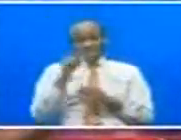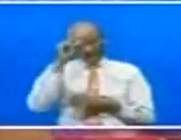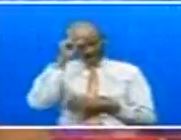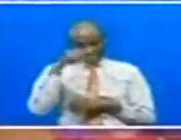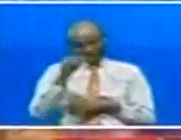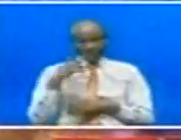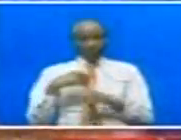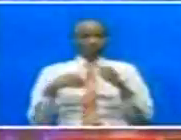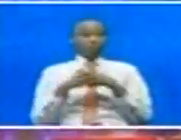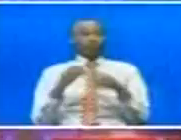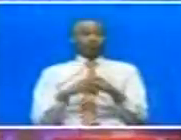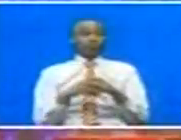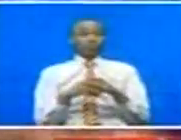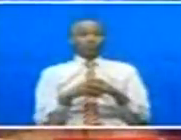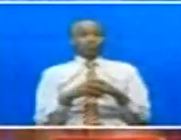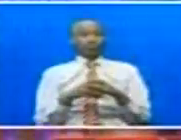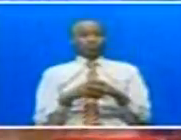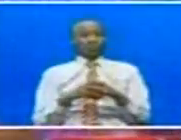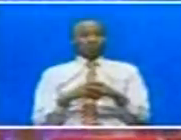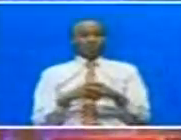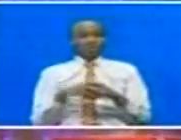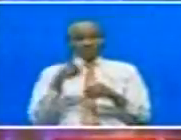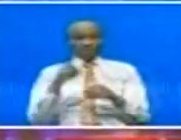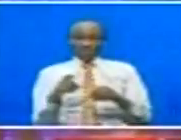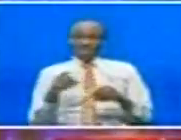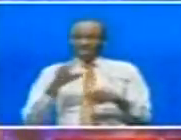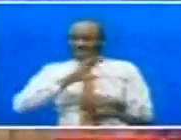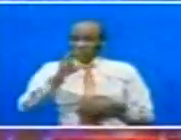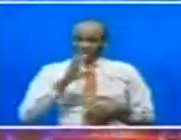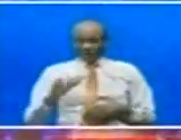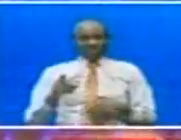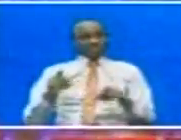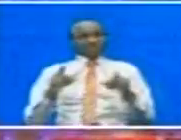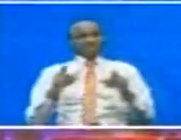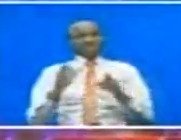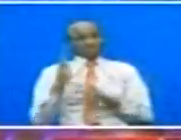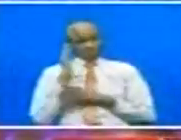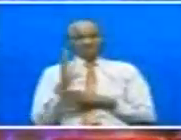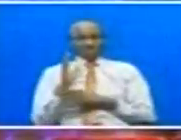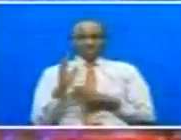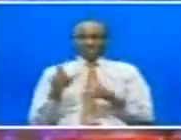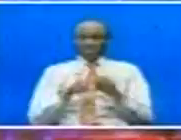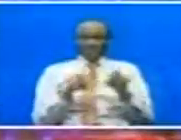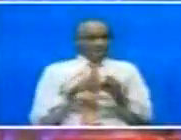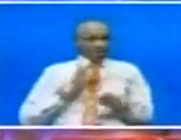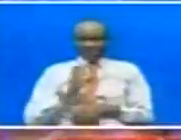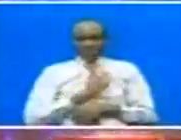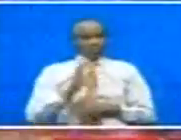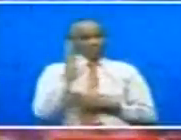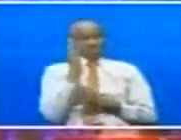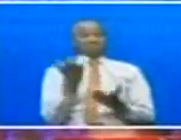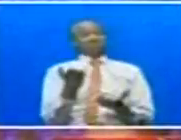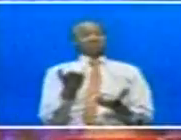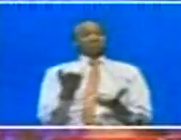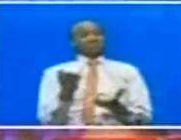form something similar to county security committees that would work on what he's saying, this